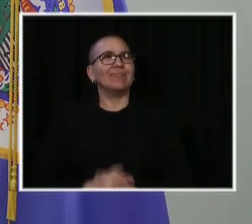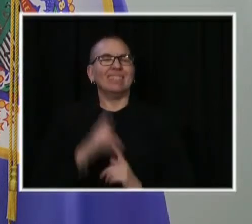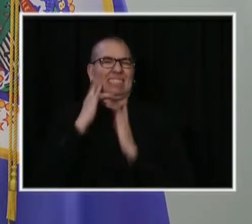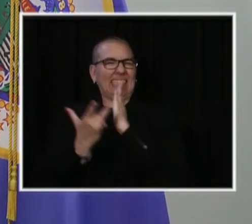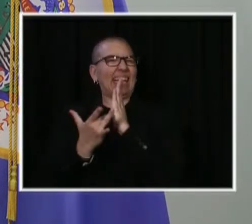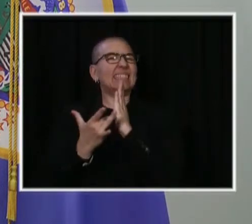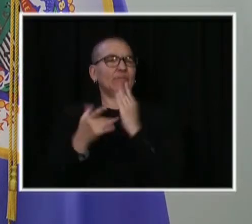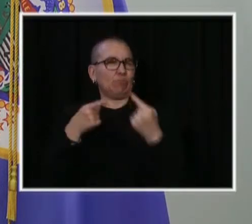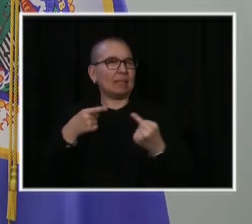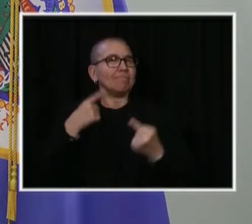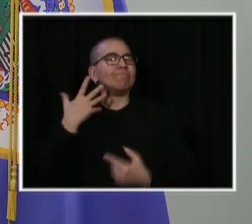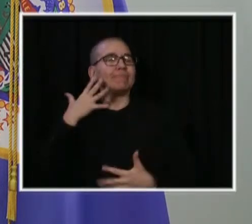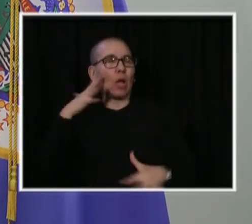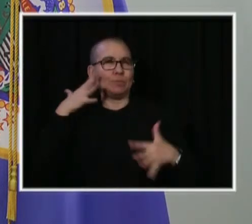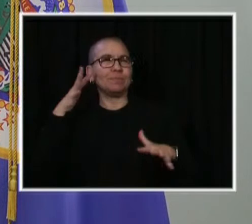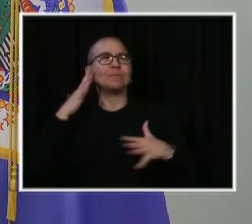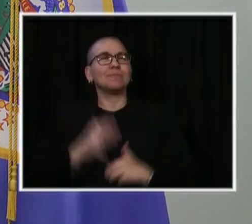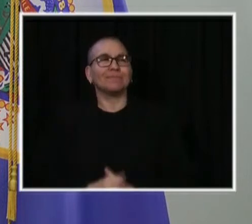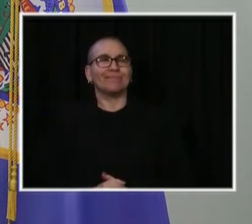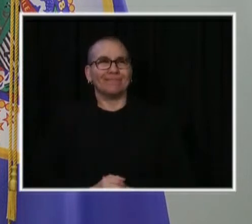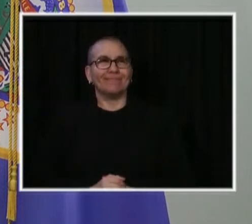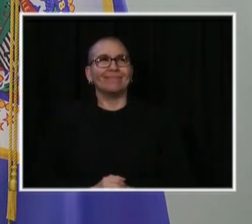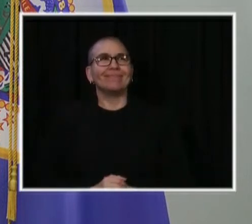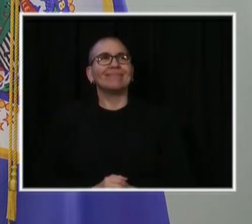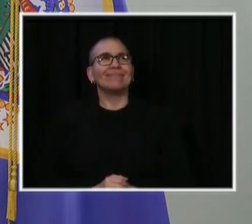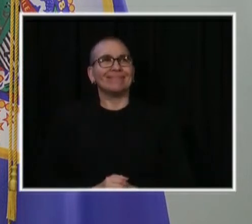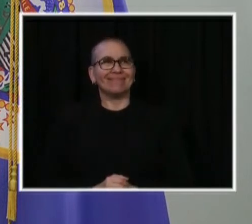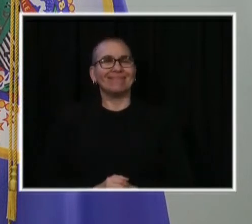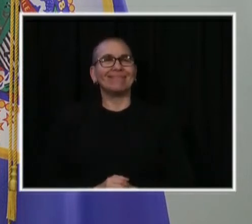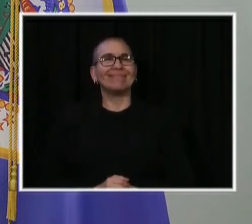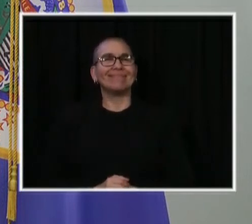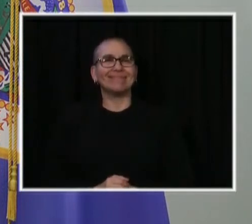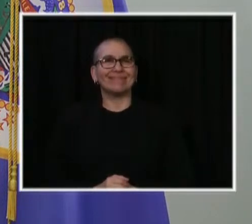the clear path forward for our public health, but also for